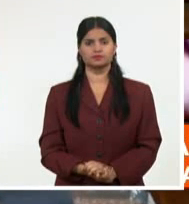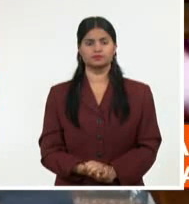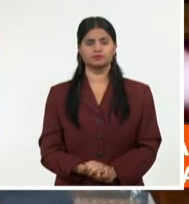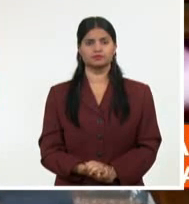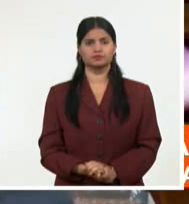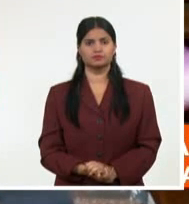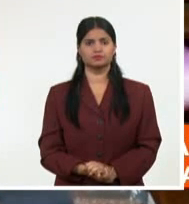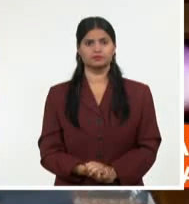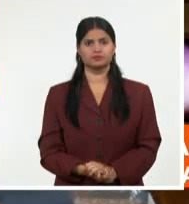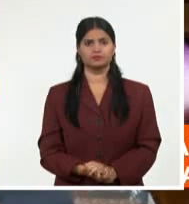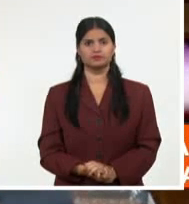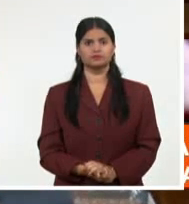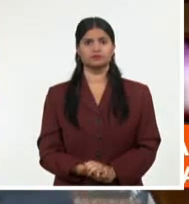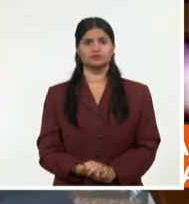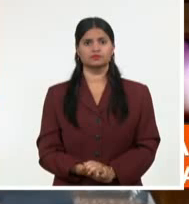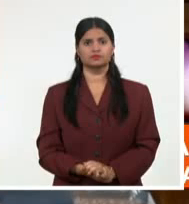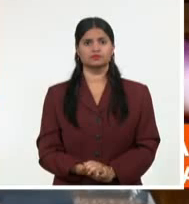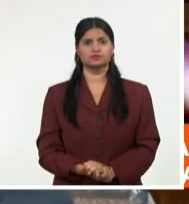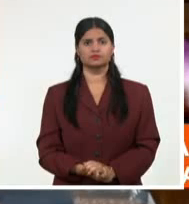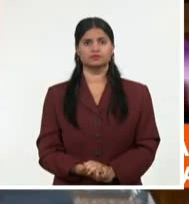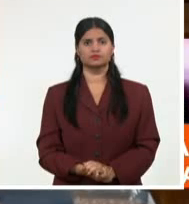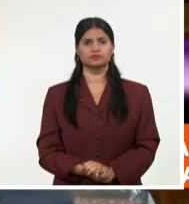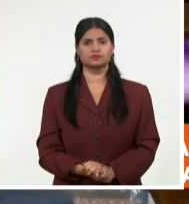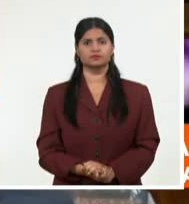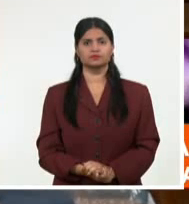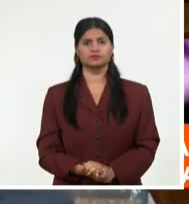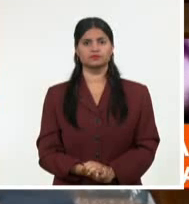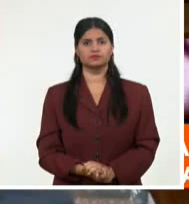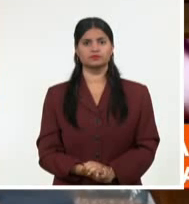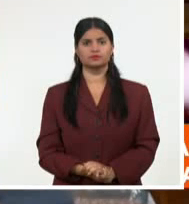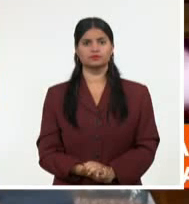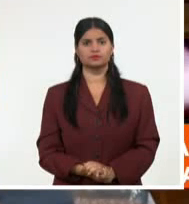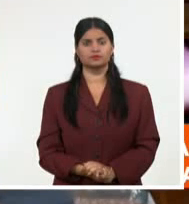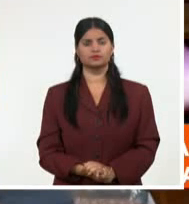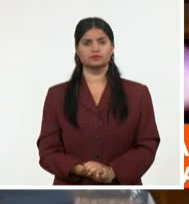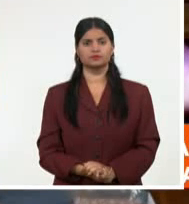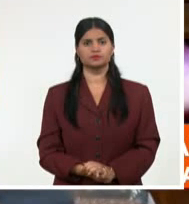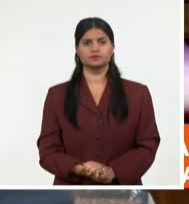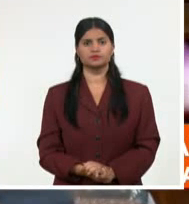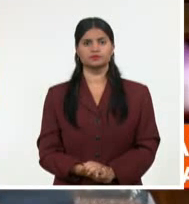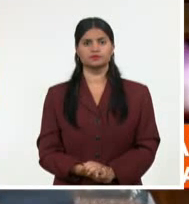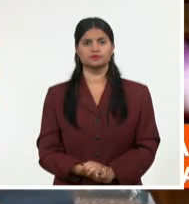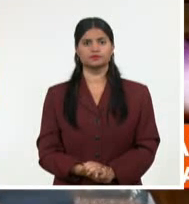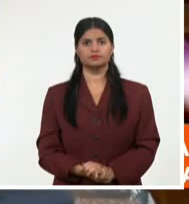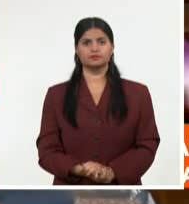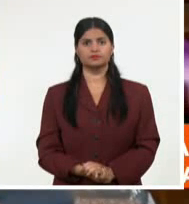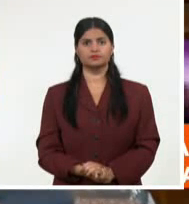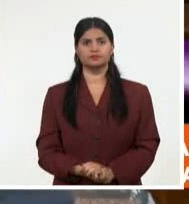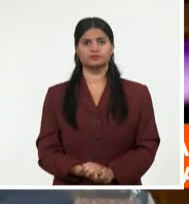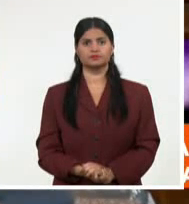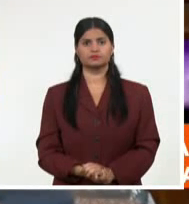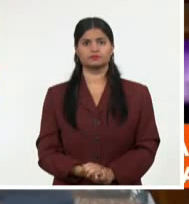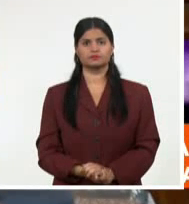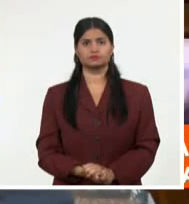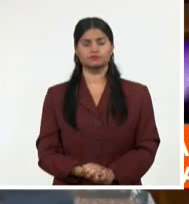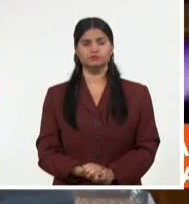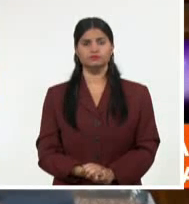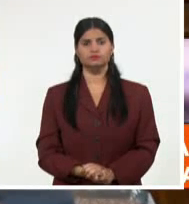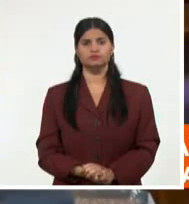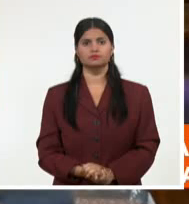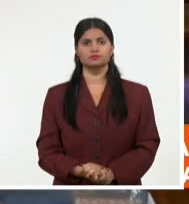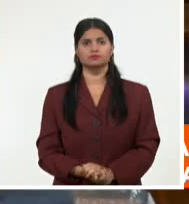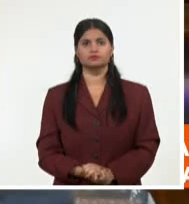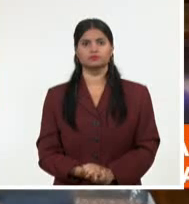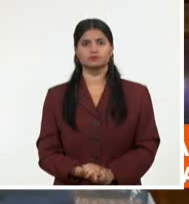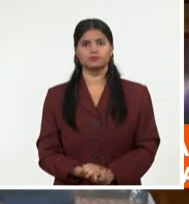the status of our relations, the implementation of joint projects, and the exploration of new opportunities for expanded